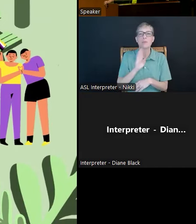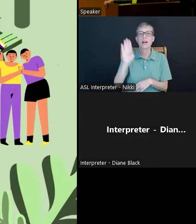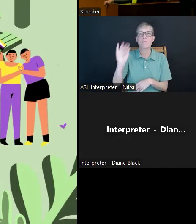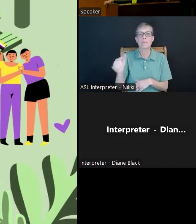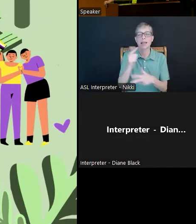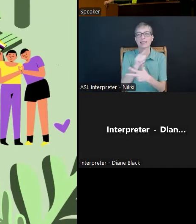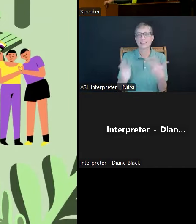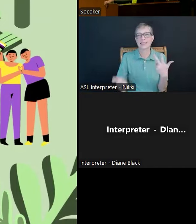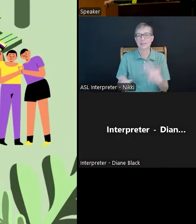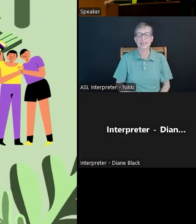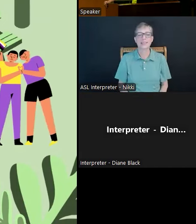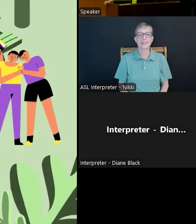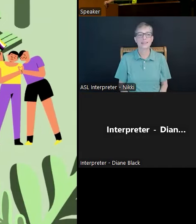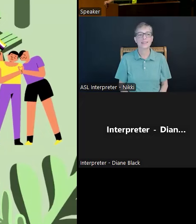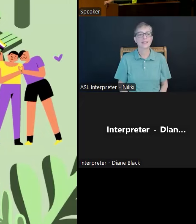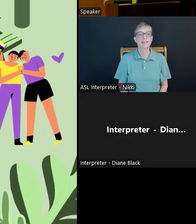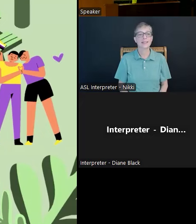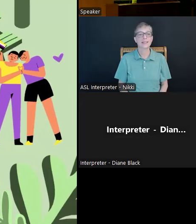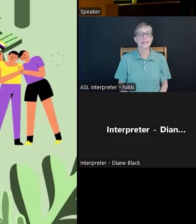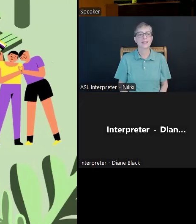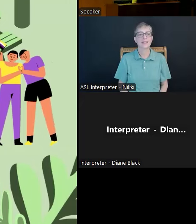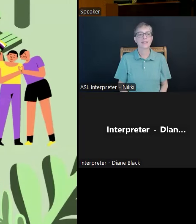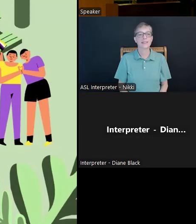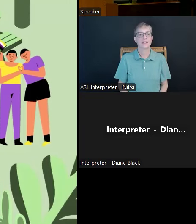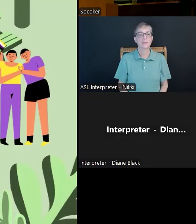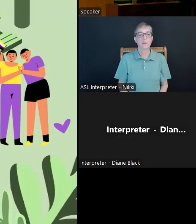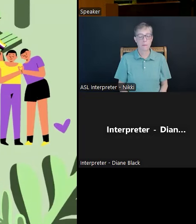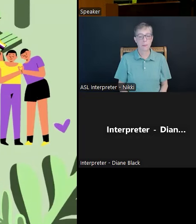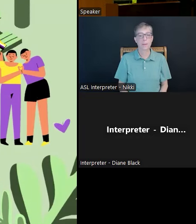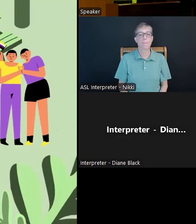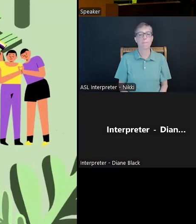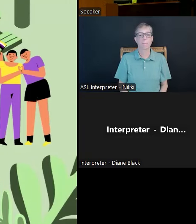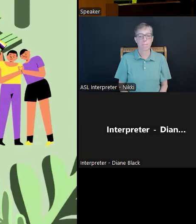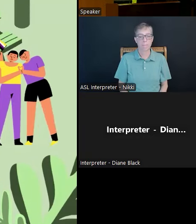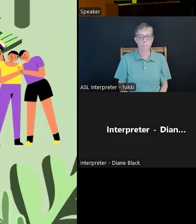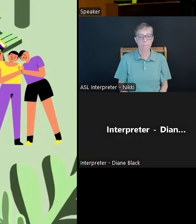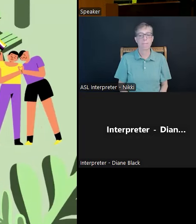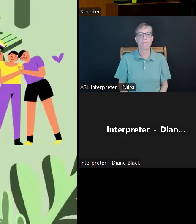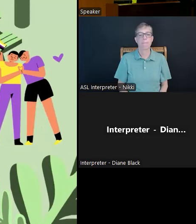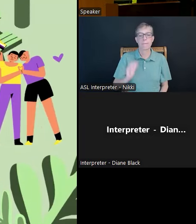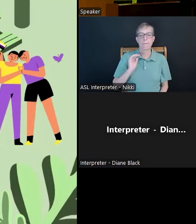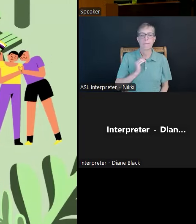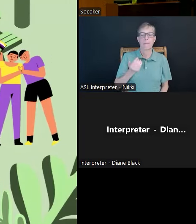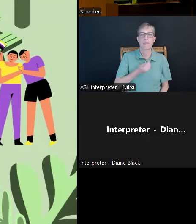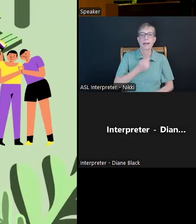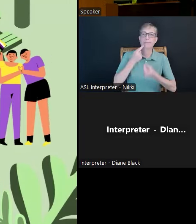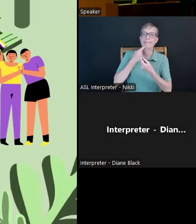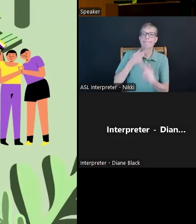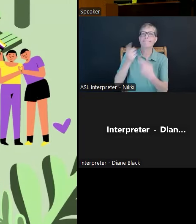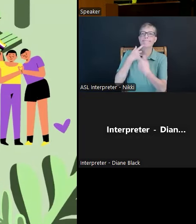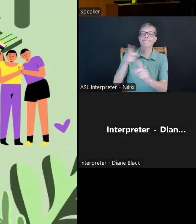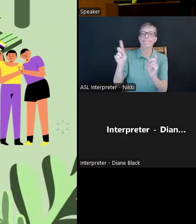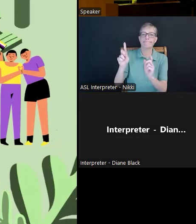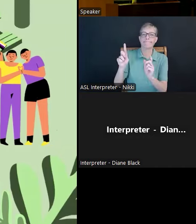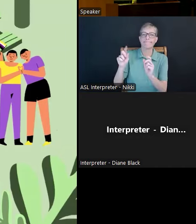We're happy today to, actually, before I get to that, yes, you'll see our disclosure slide. Someone said something to me after the last week's session